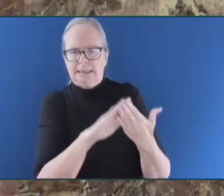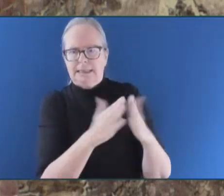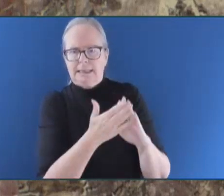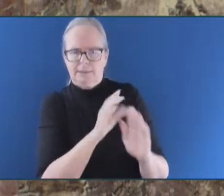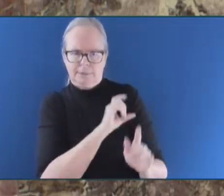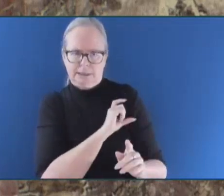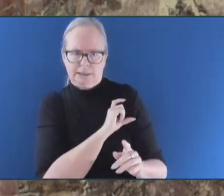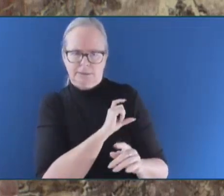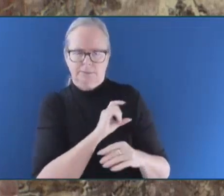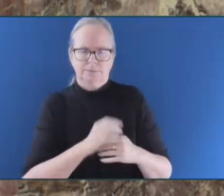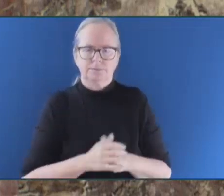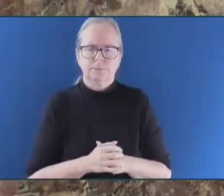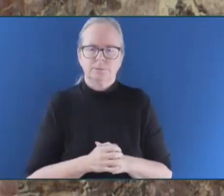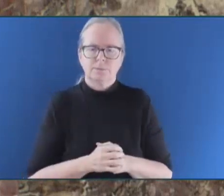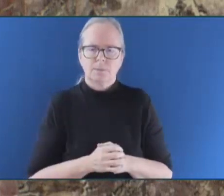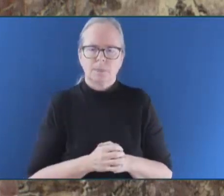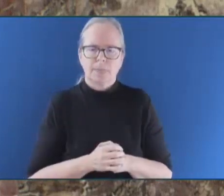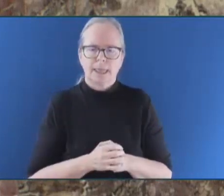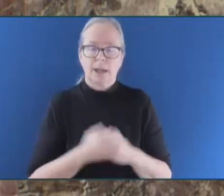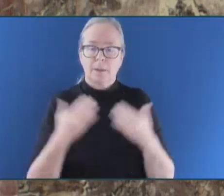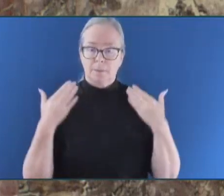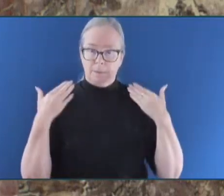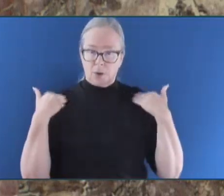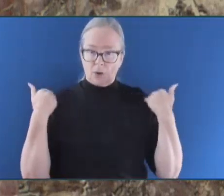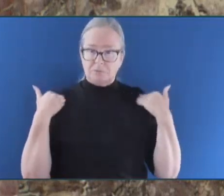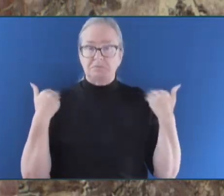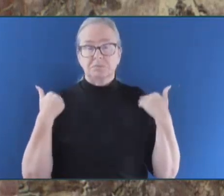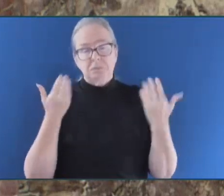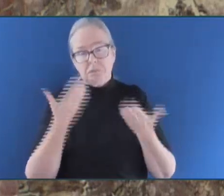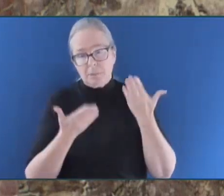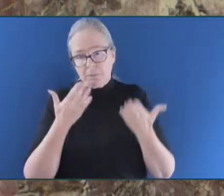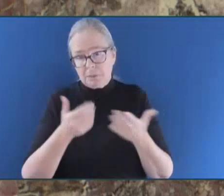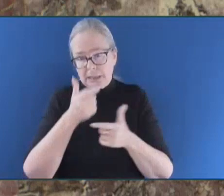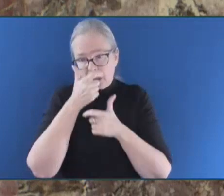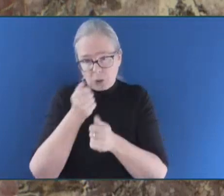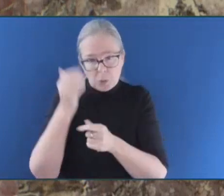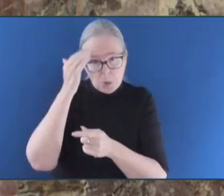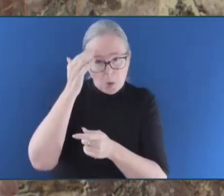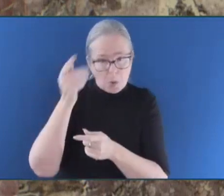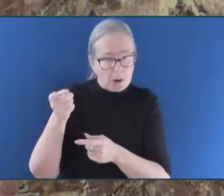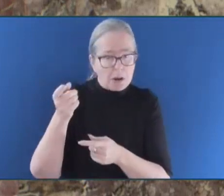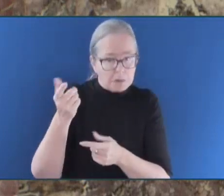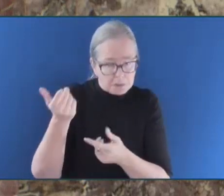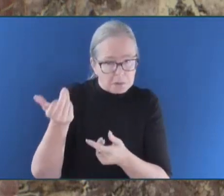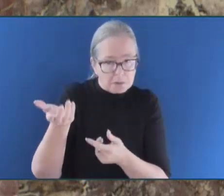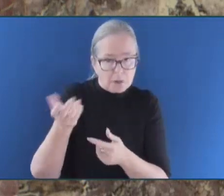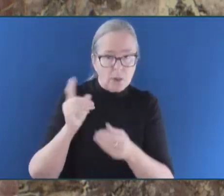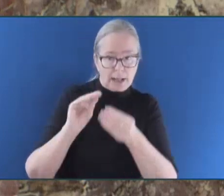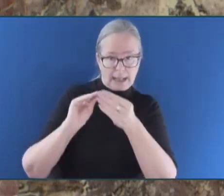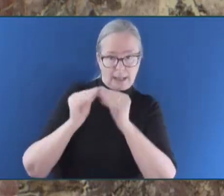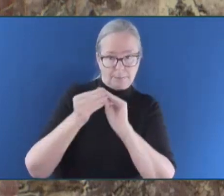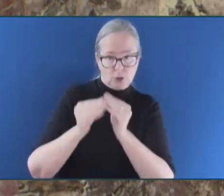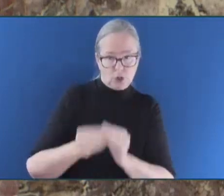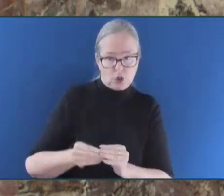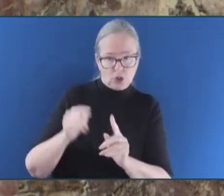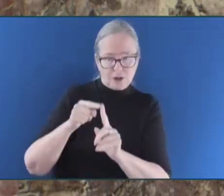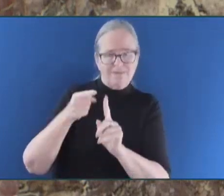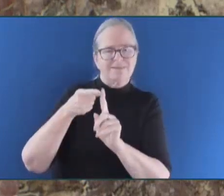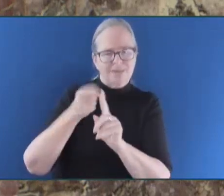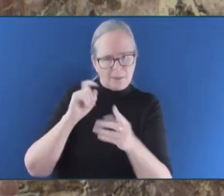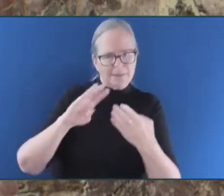the $150 million was based on money, based on numbers supplied to us by the City of Surrey on the differential of $30 million a